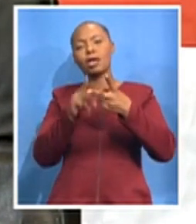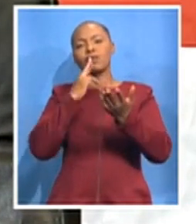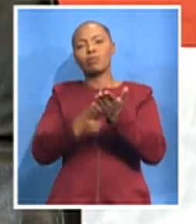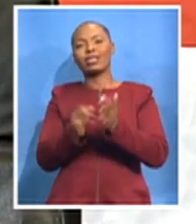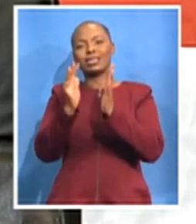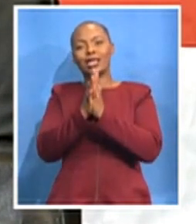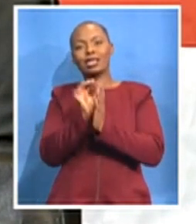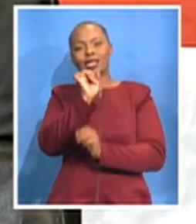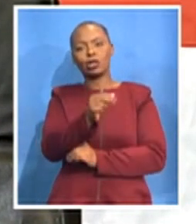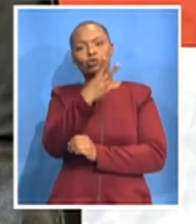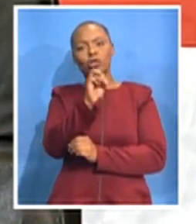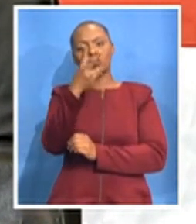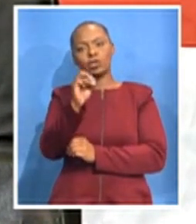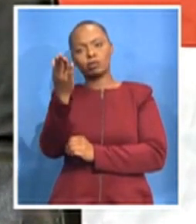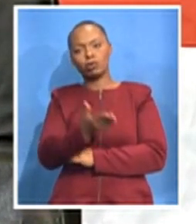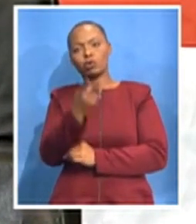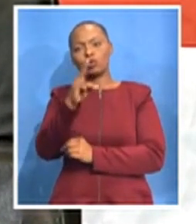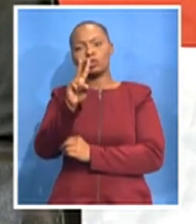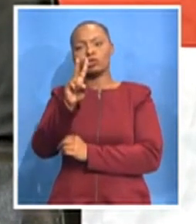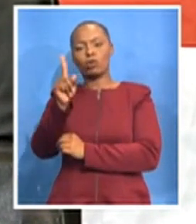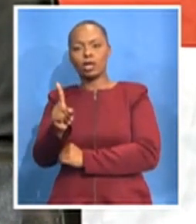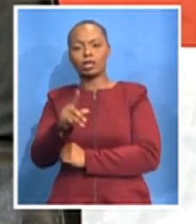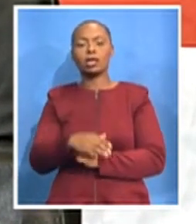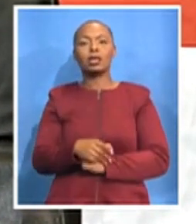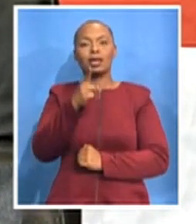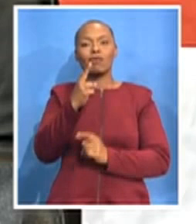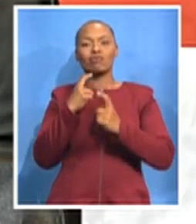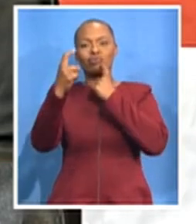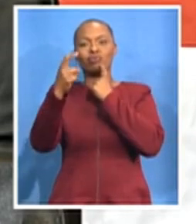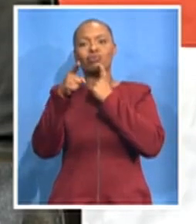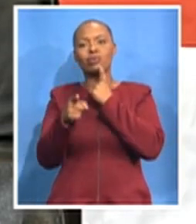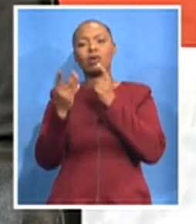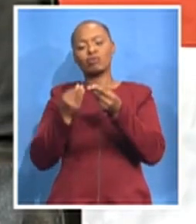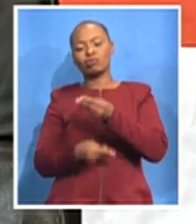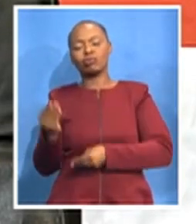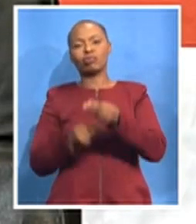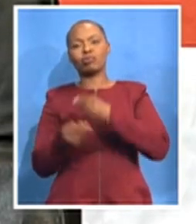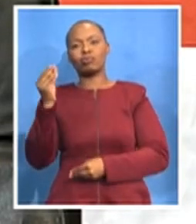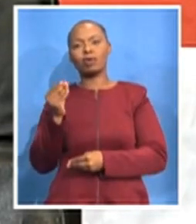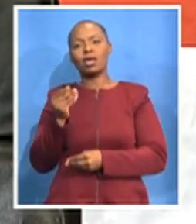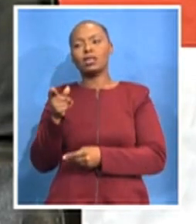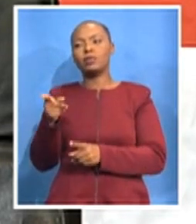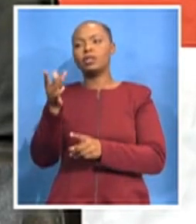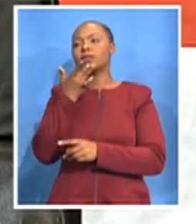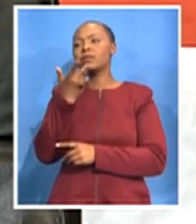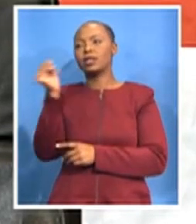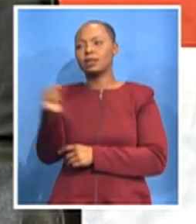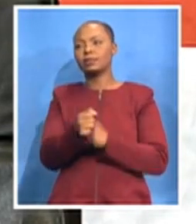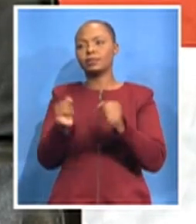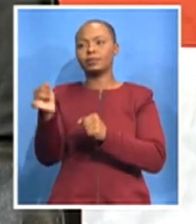2020-2021 on an investigation into allegation of maladministration, nepotism, irregular expenditure, and the irregular appointment of